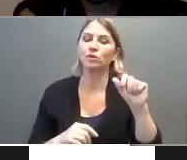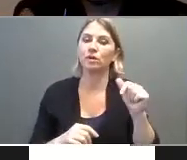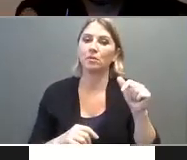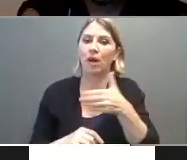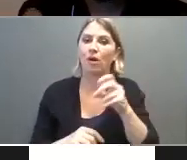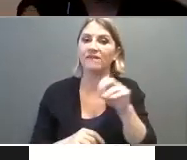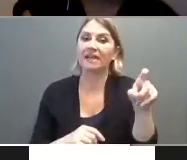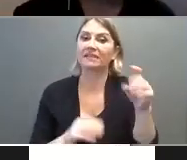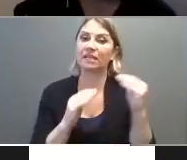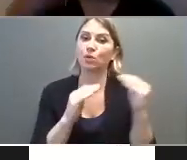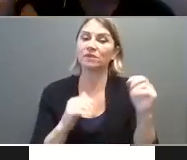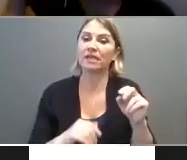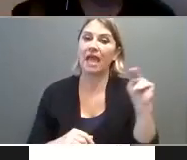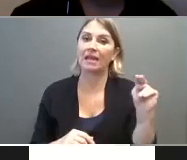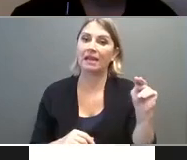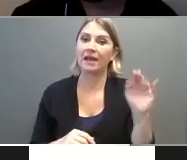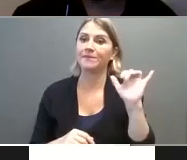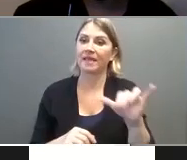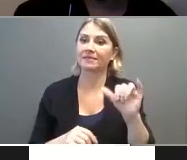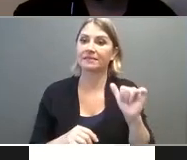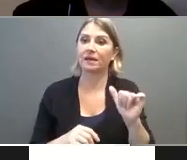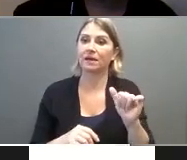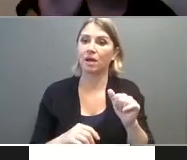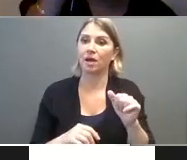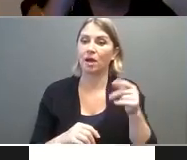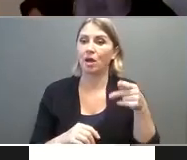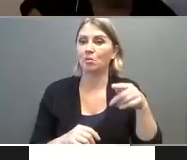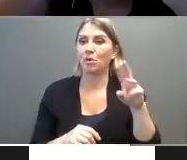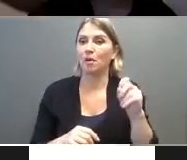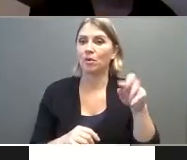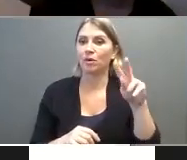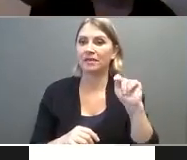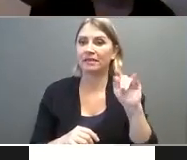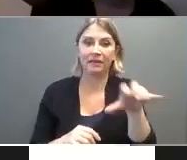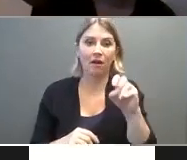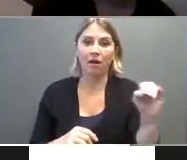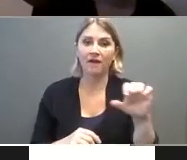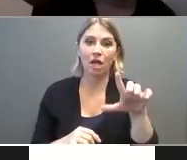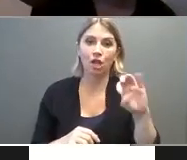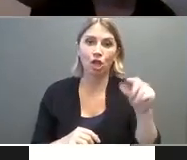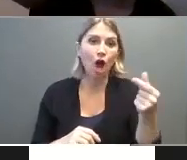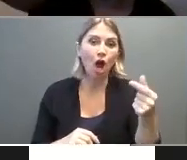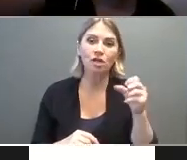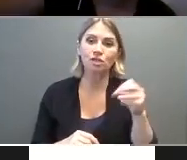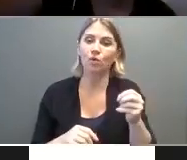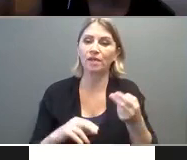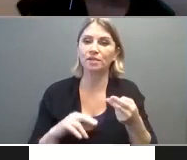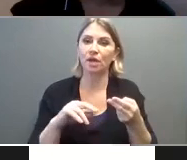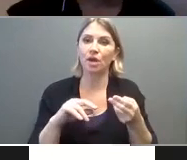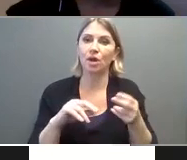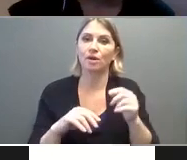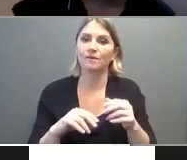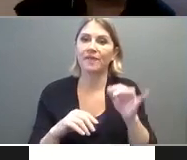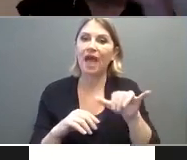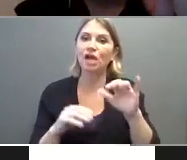x equals n. That is the property of log, right? So base of something raised to the power of the answer